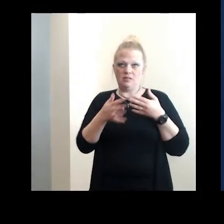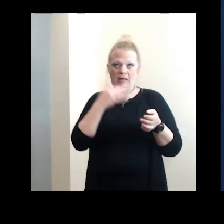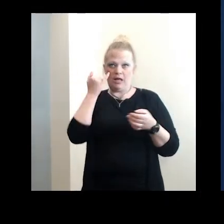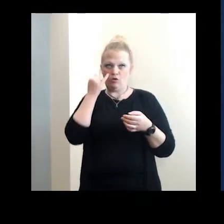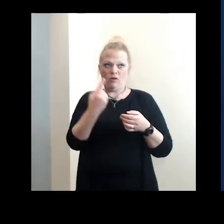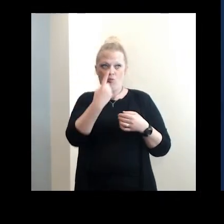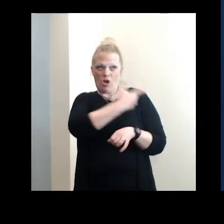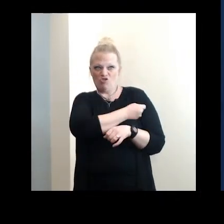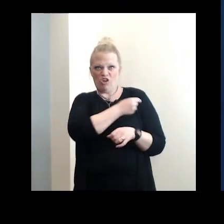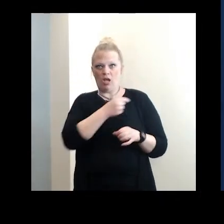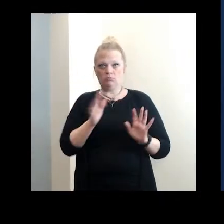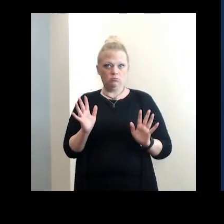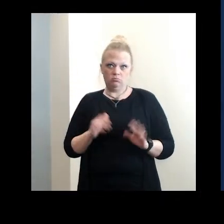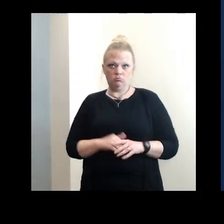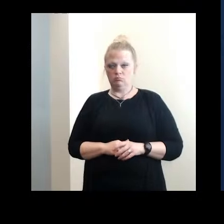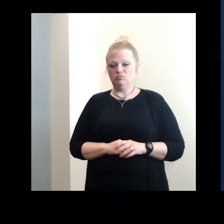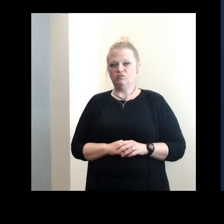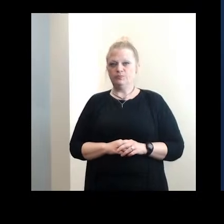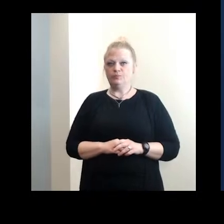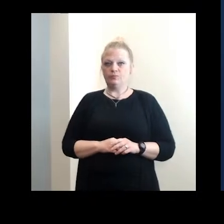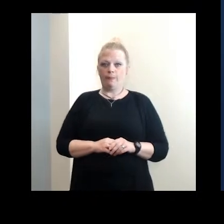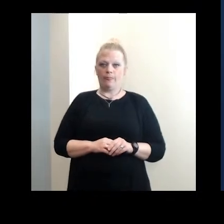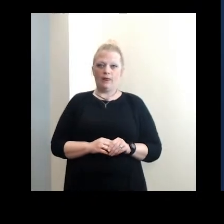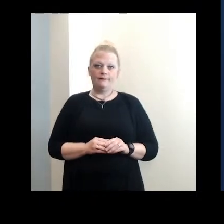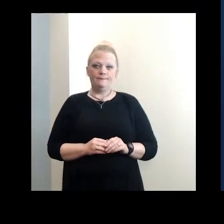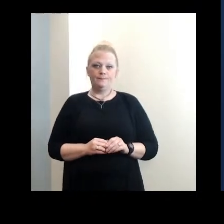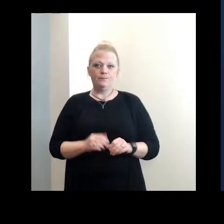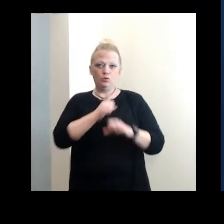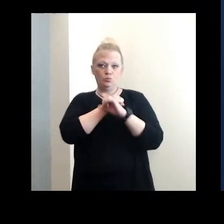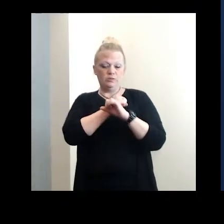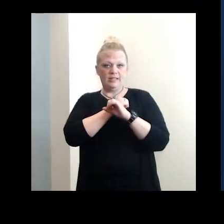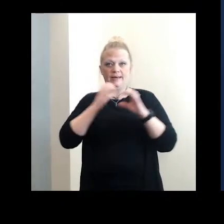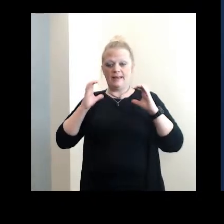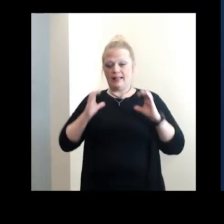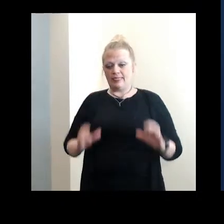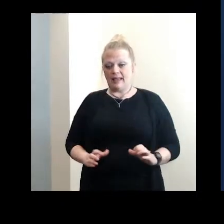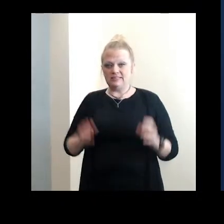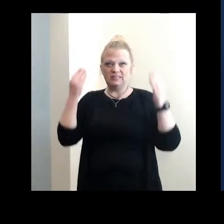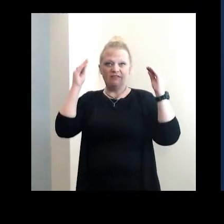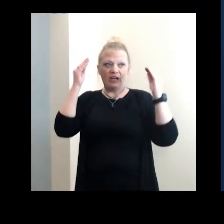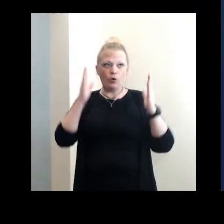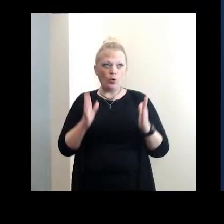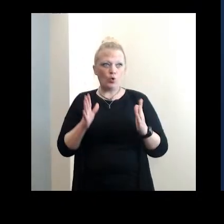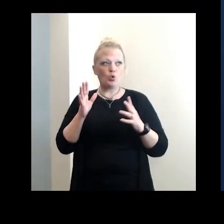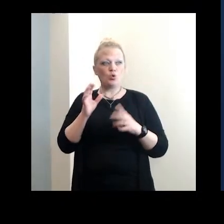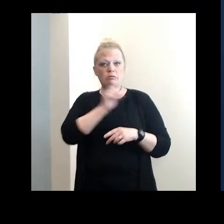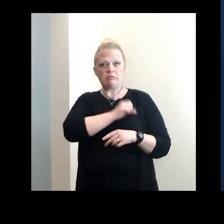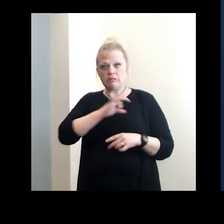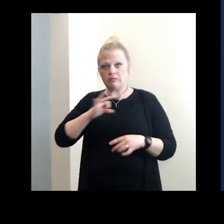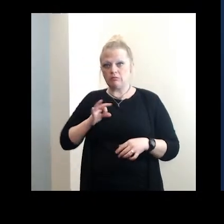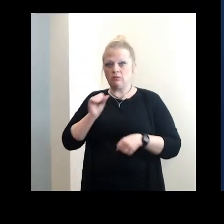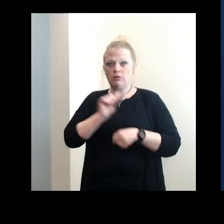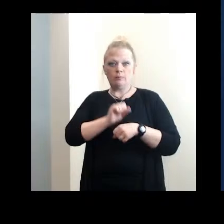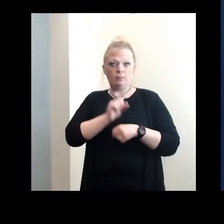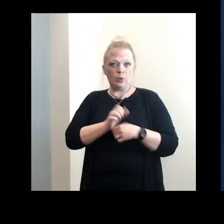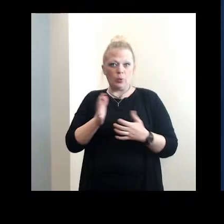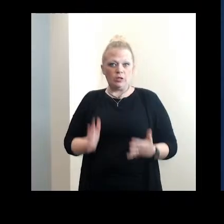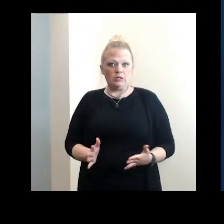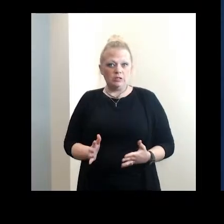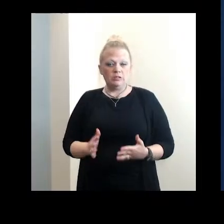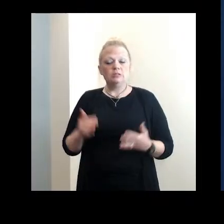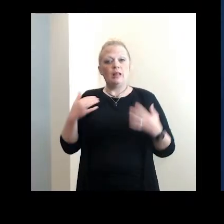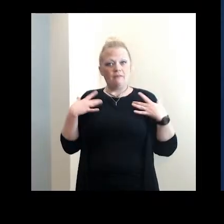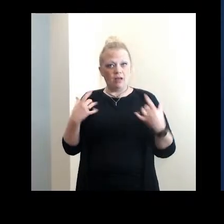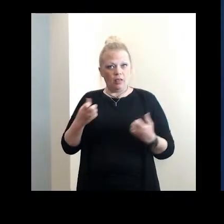vaccinated. To protect our clients, our vendors, our employees, and we do have some employees that are